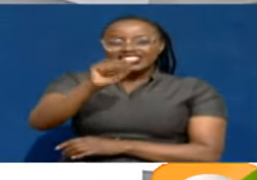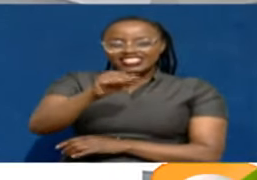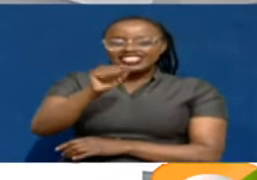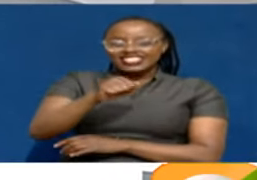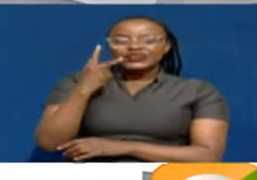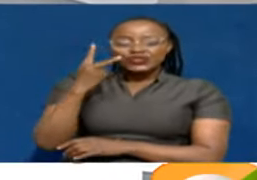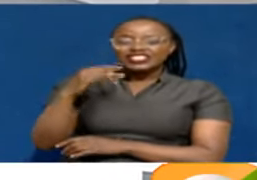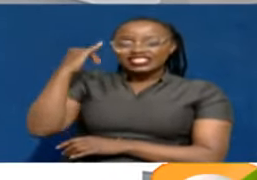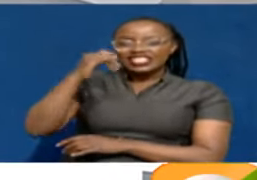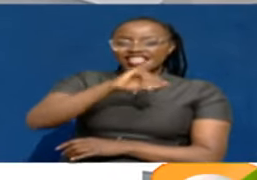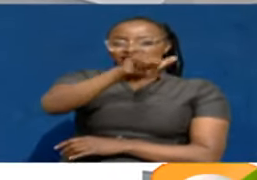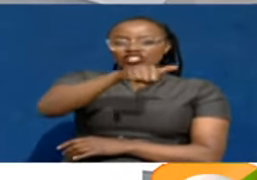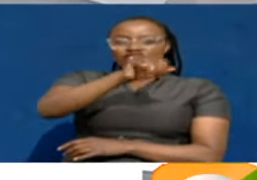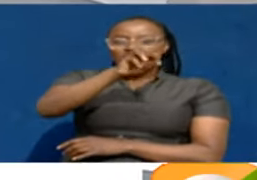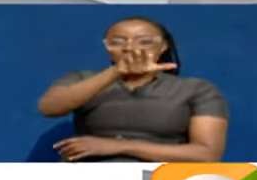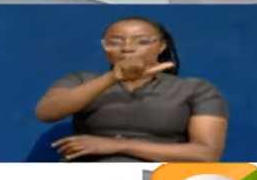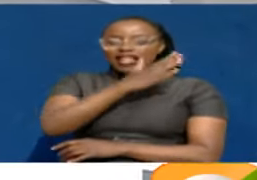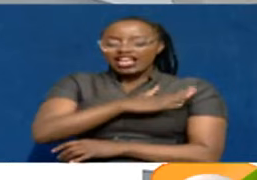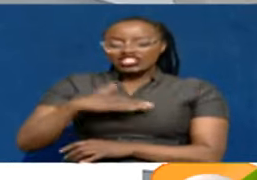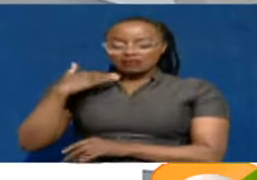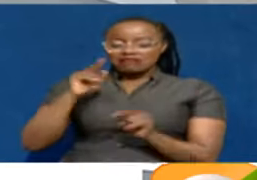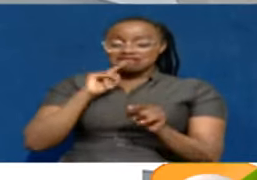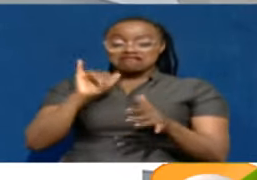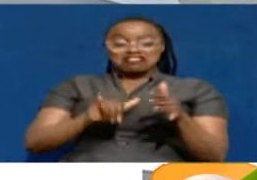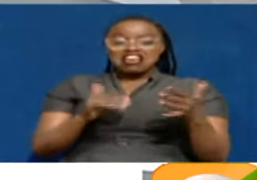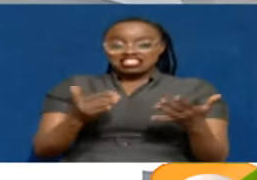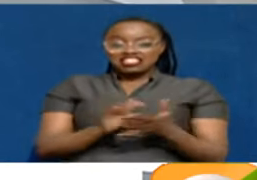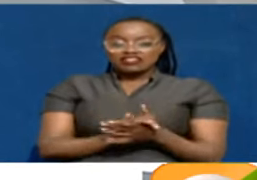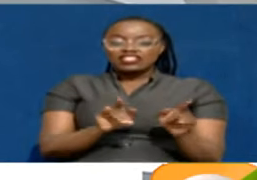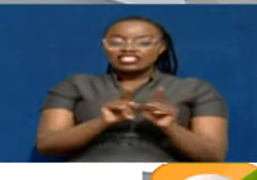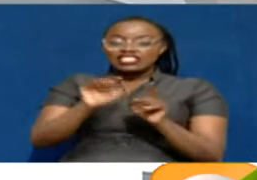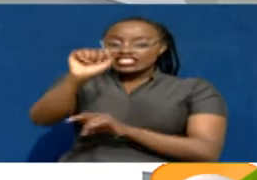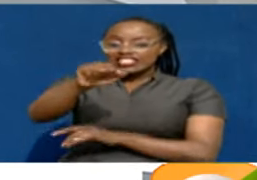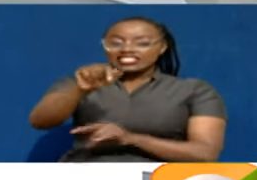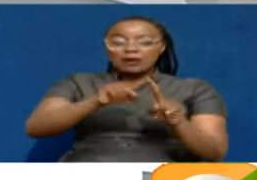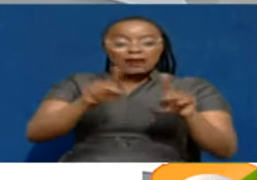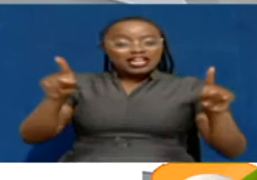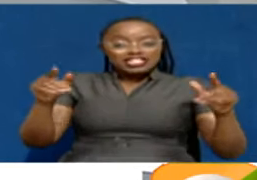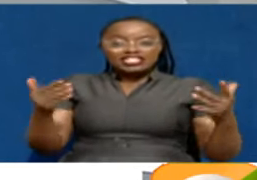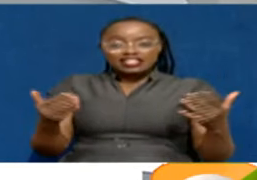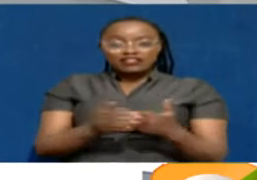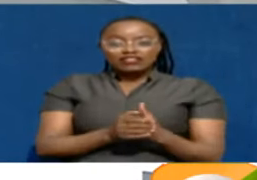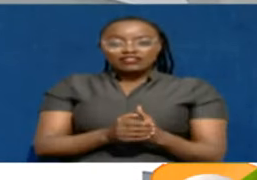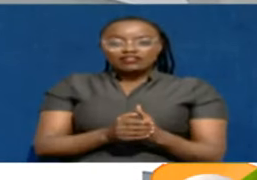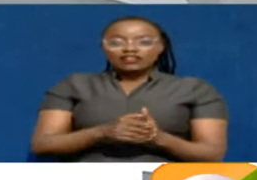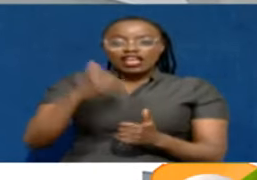And, yes, and Jamila too was there. Okay, yeah, but, well.